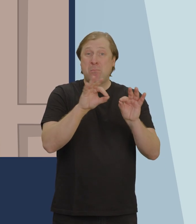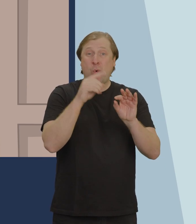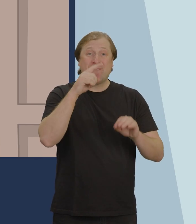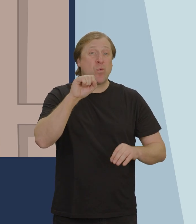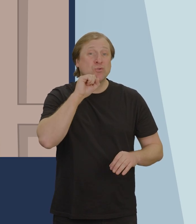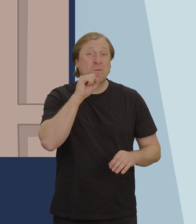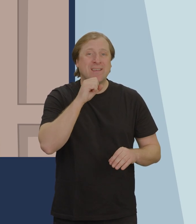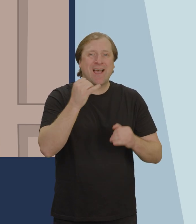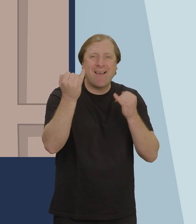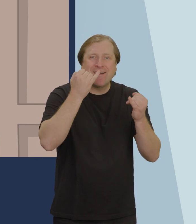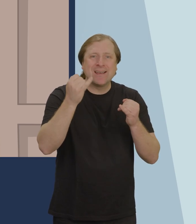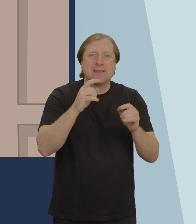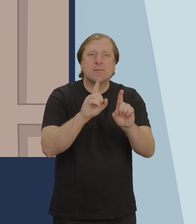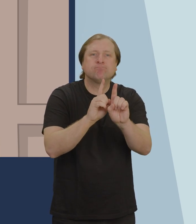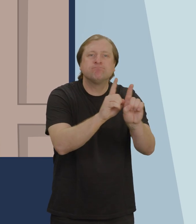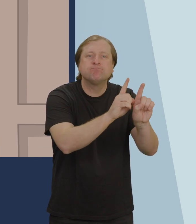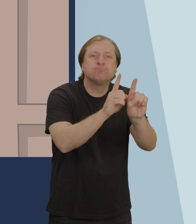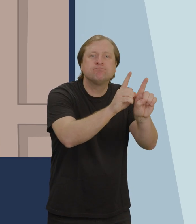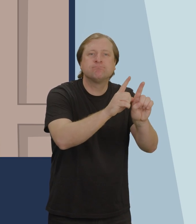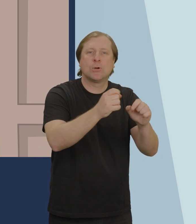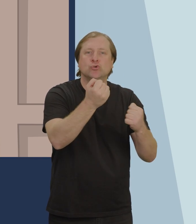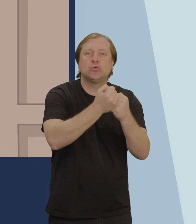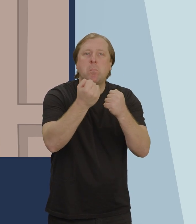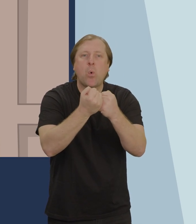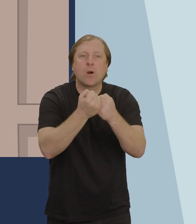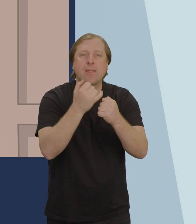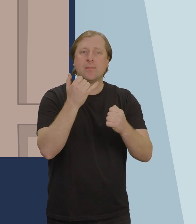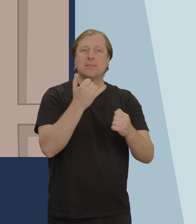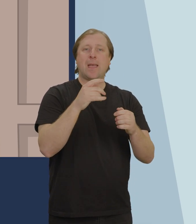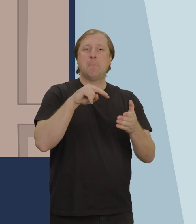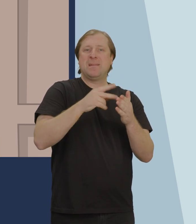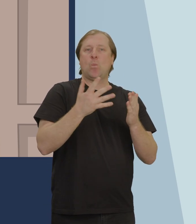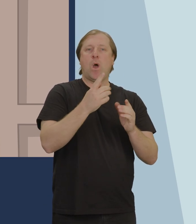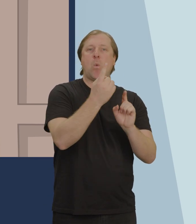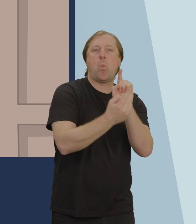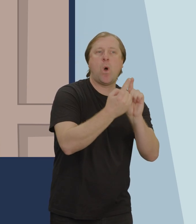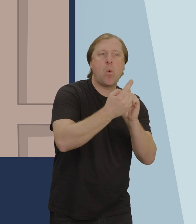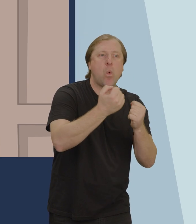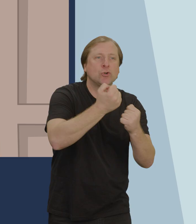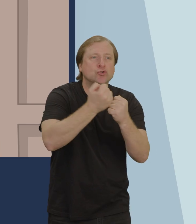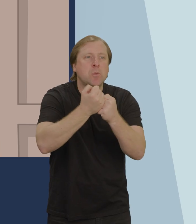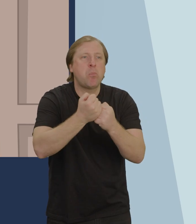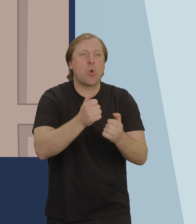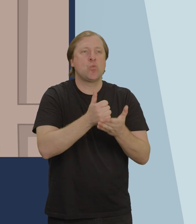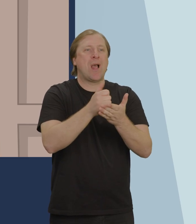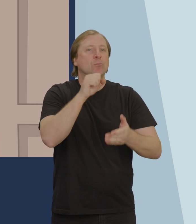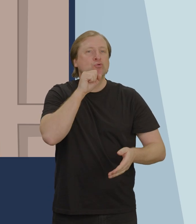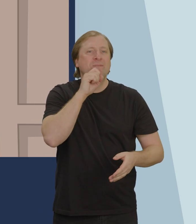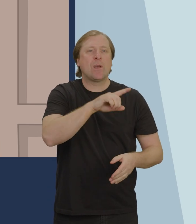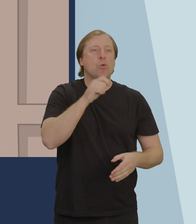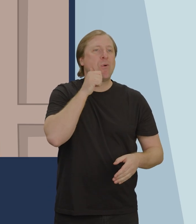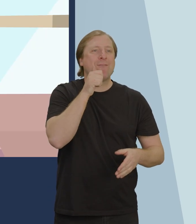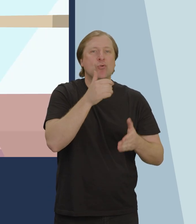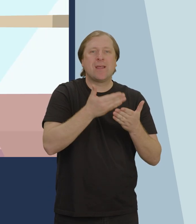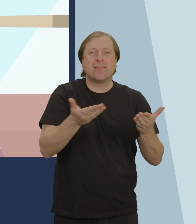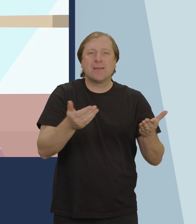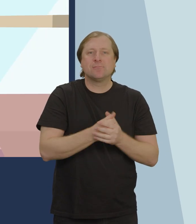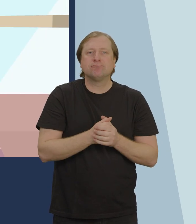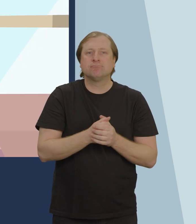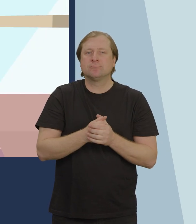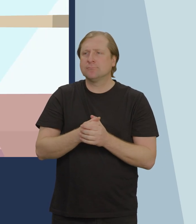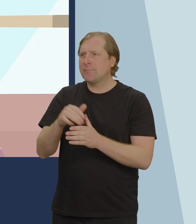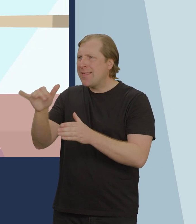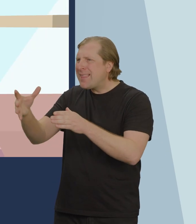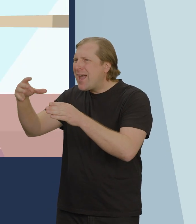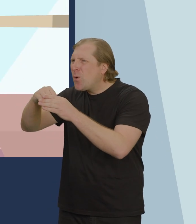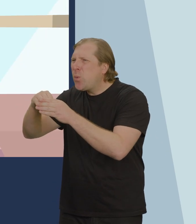an idea. Personal assistance, which is one-on-one support to help Sofia with her normal day-to-day tasks. Is this included